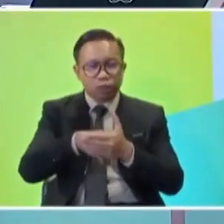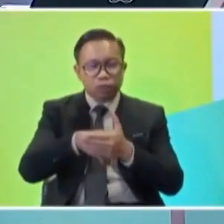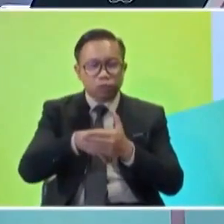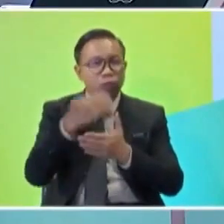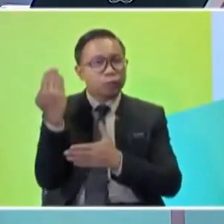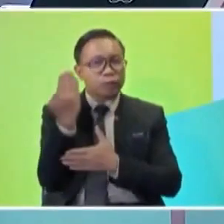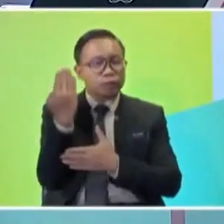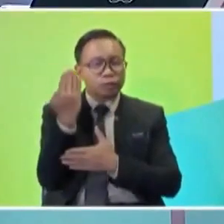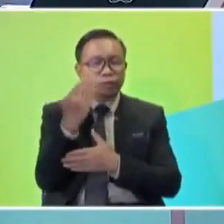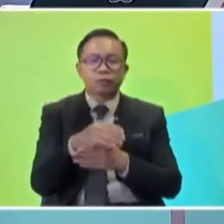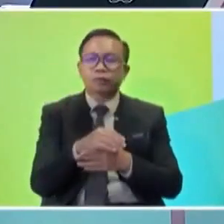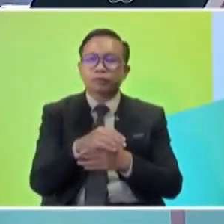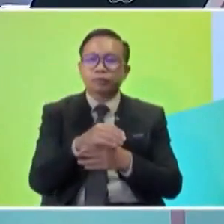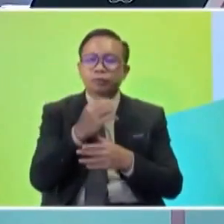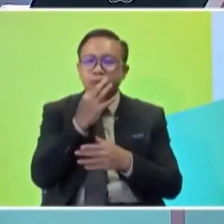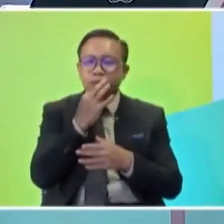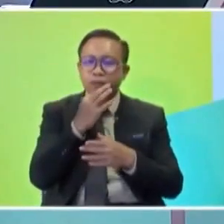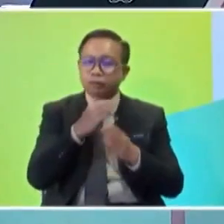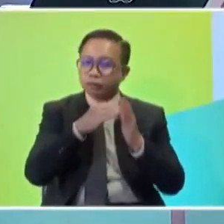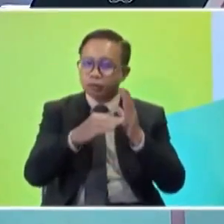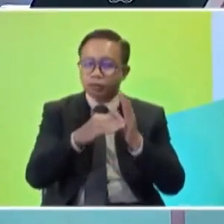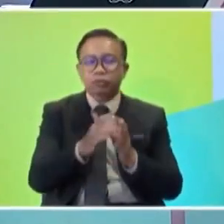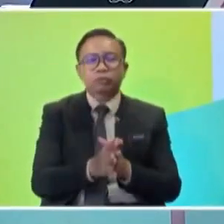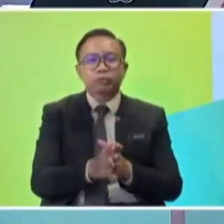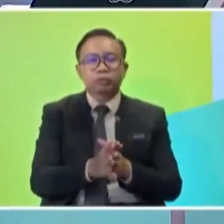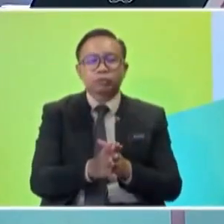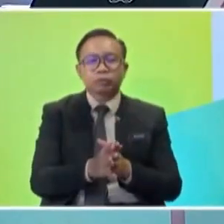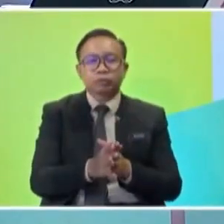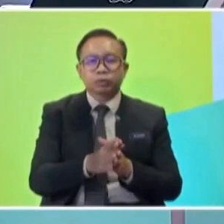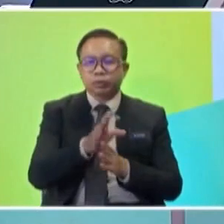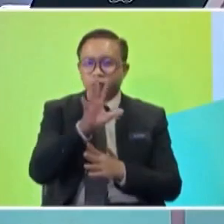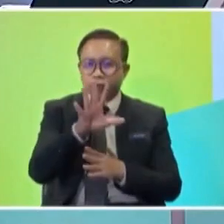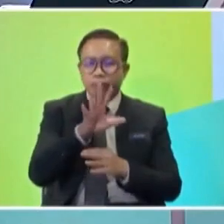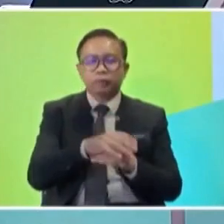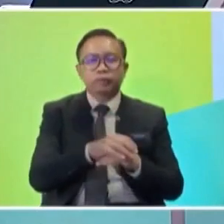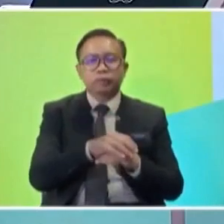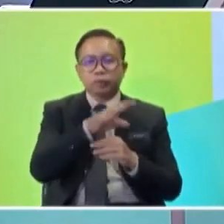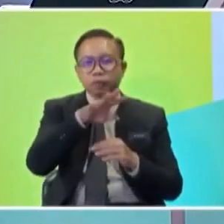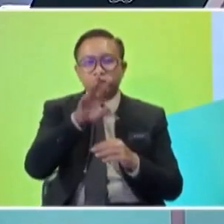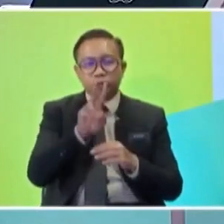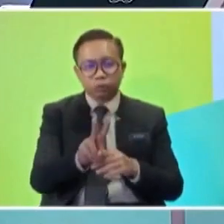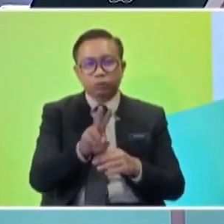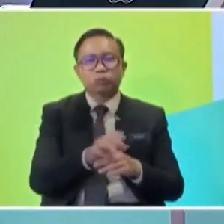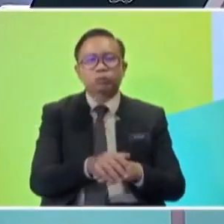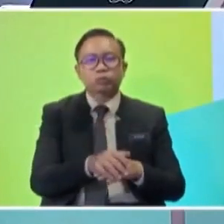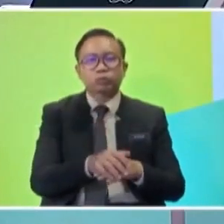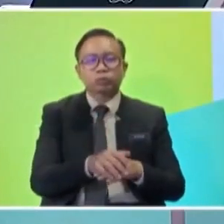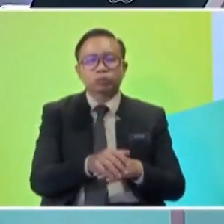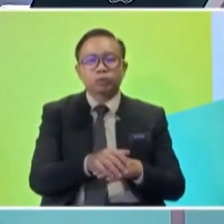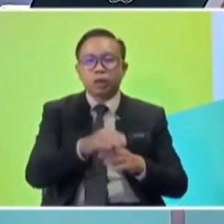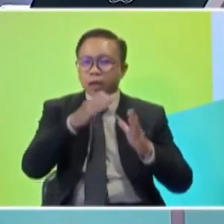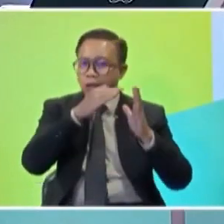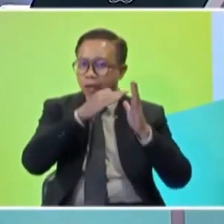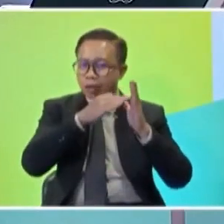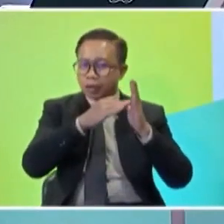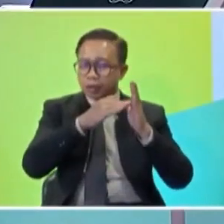improper fraction. So 2 times 2 is 4, plus 1 is 5. So 5 over 2, divide, you